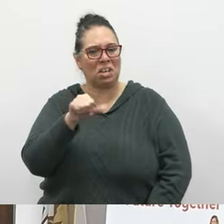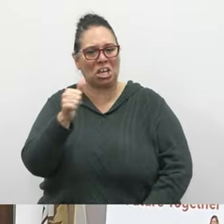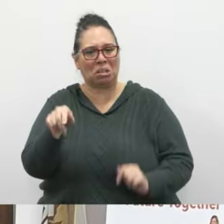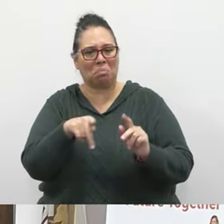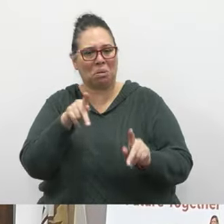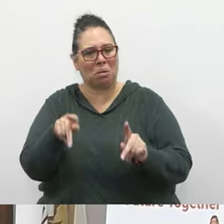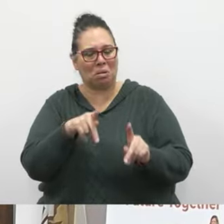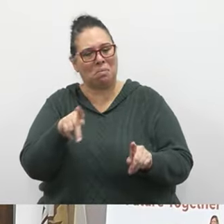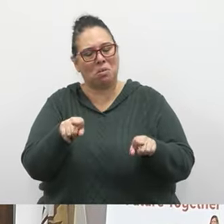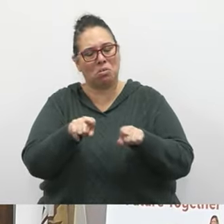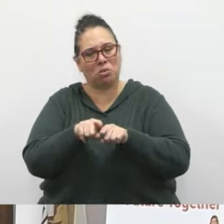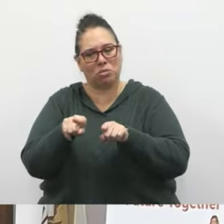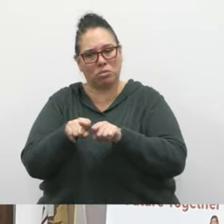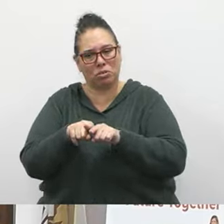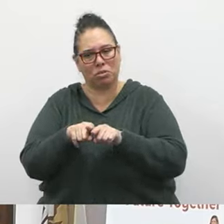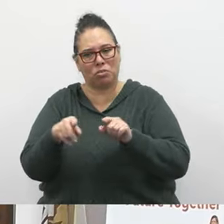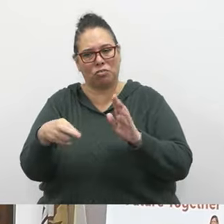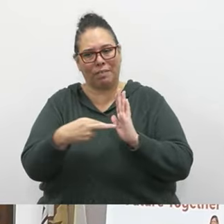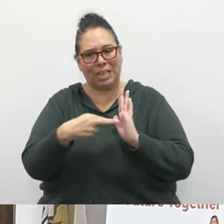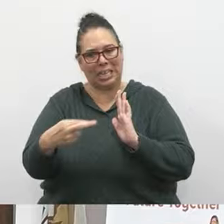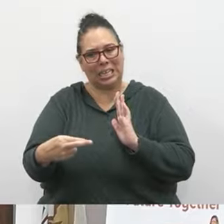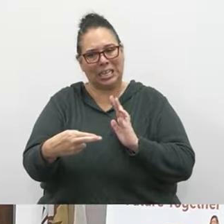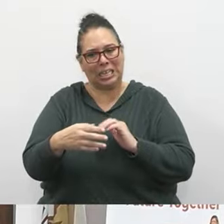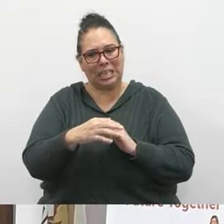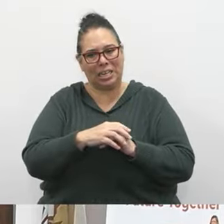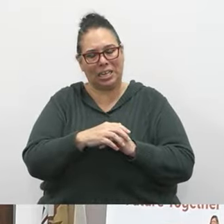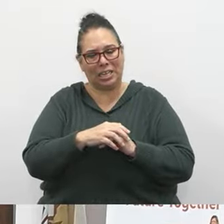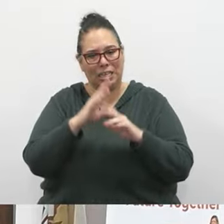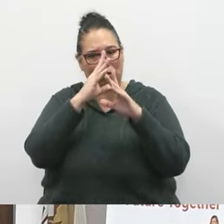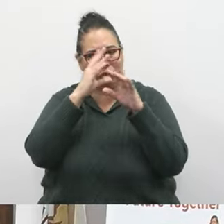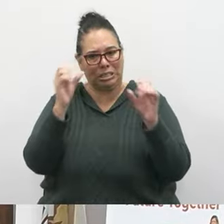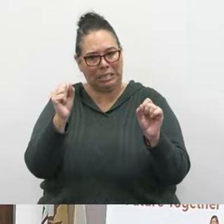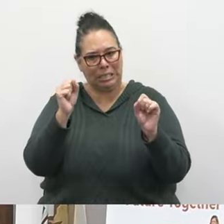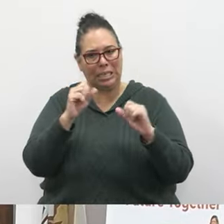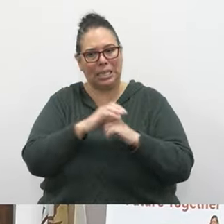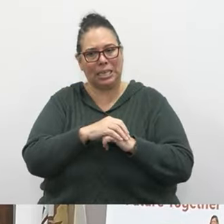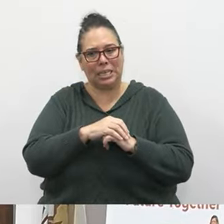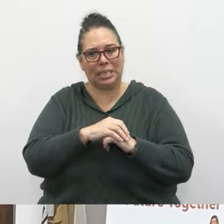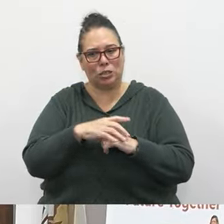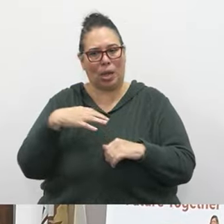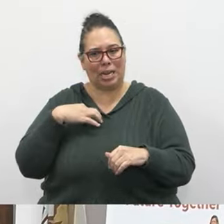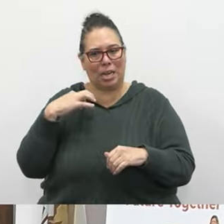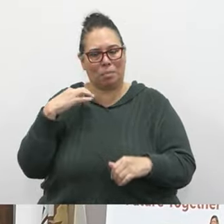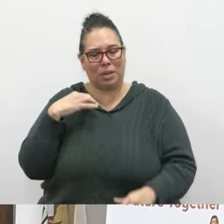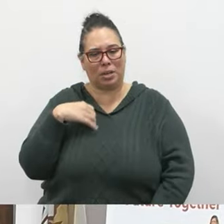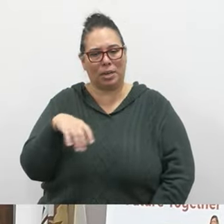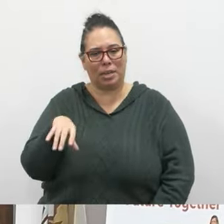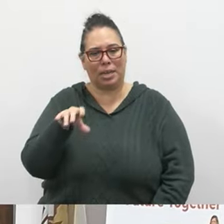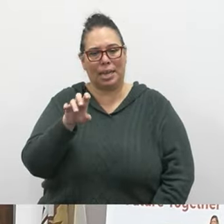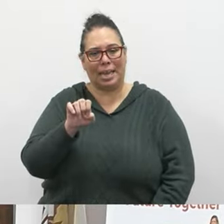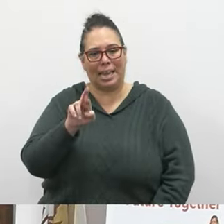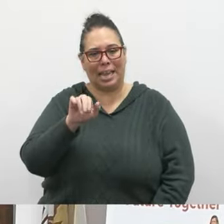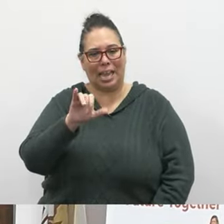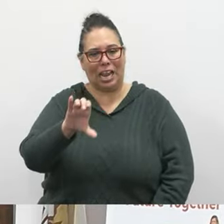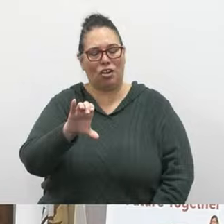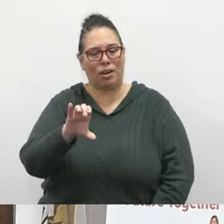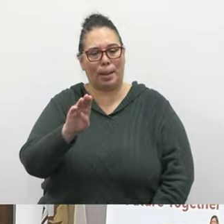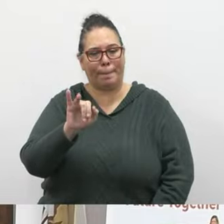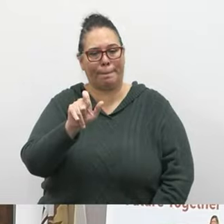also reflected in the presidency, and so I'm nominating also Mr. Eric Miller for